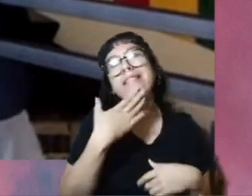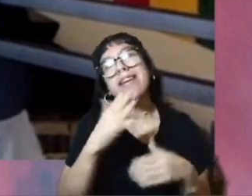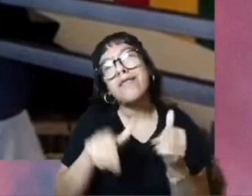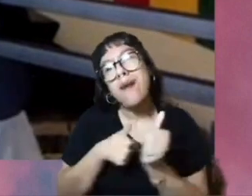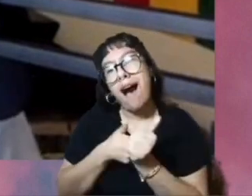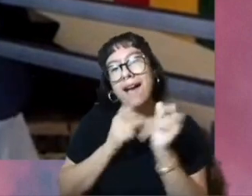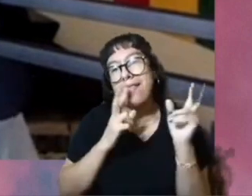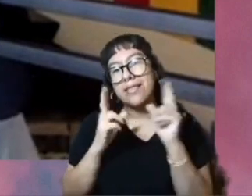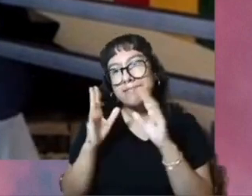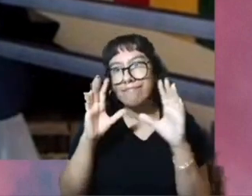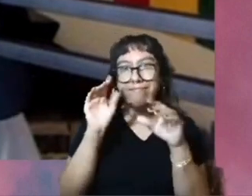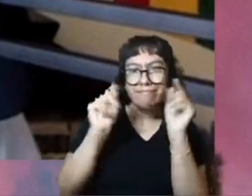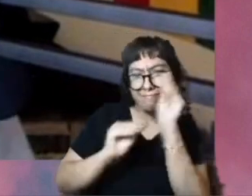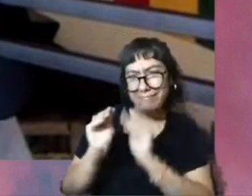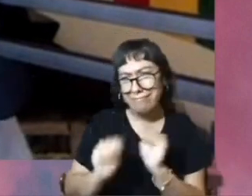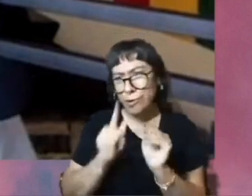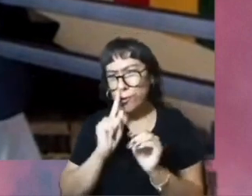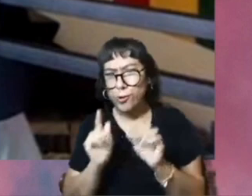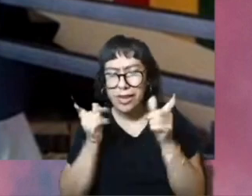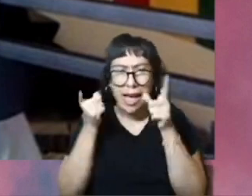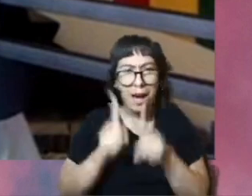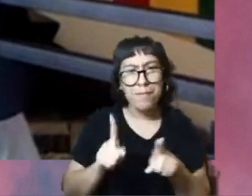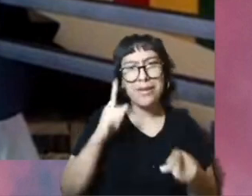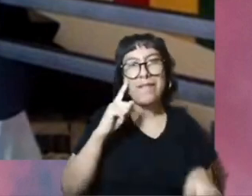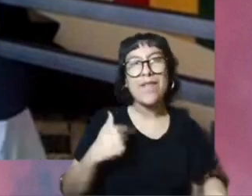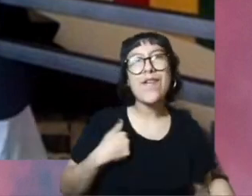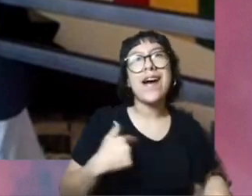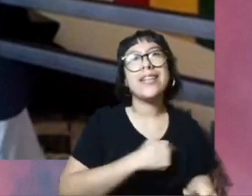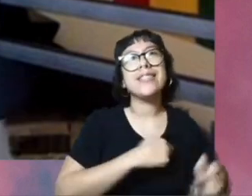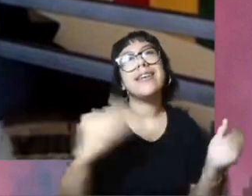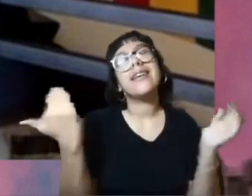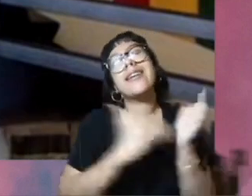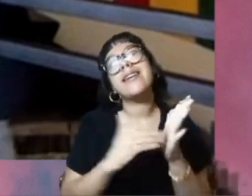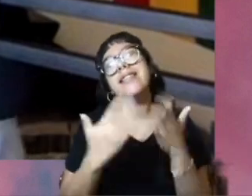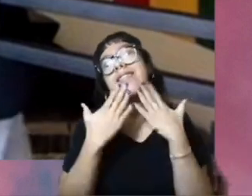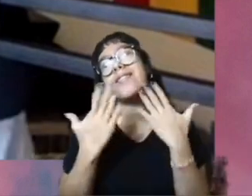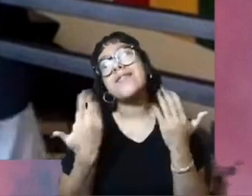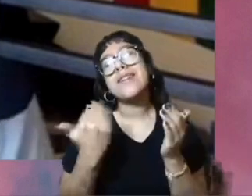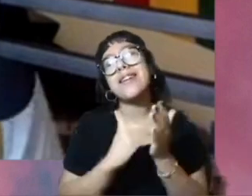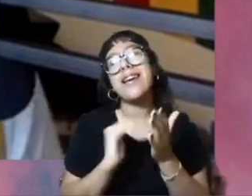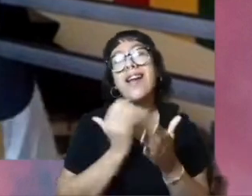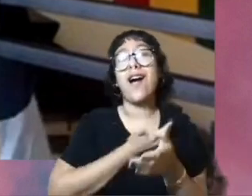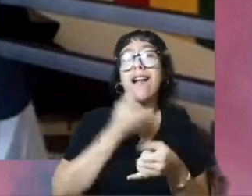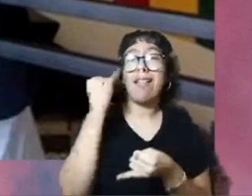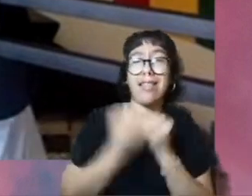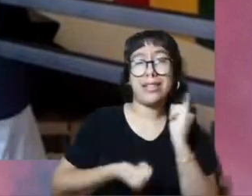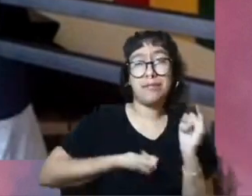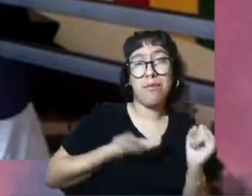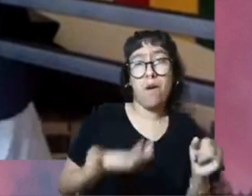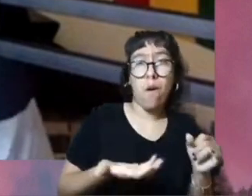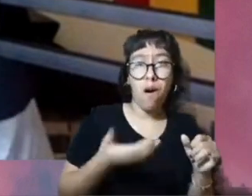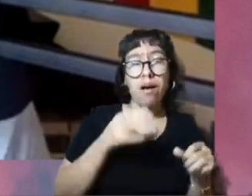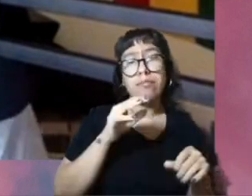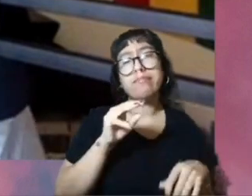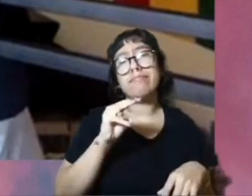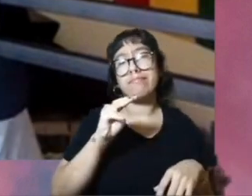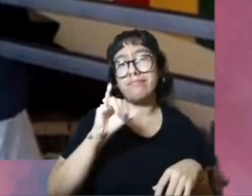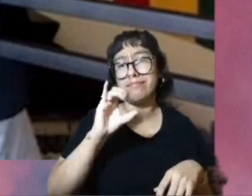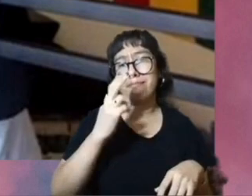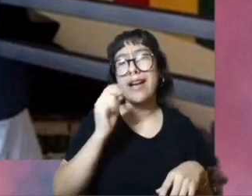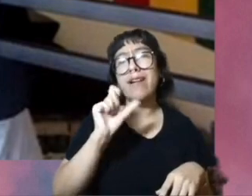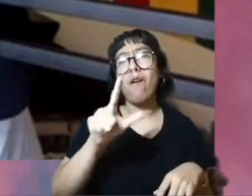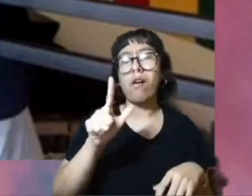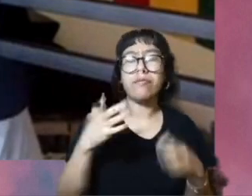crew making it happen for us. Once again, thank you again for our last poem from Michael. So powerful. I see a lot of love